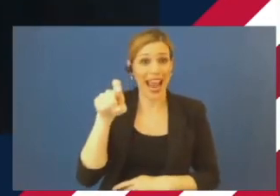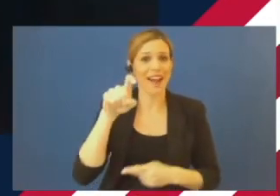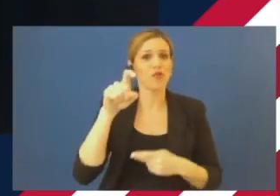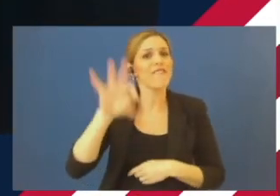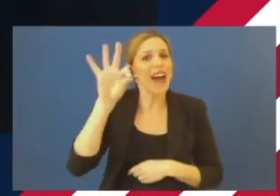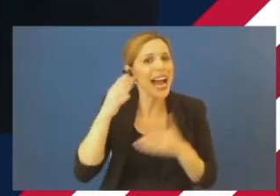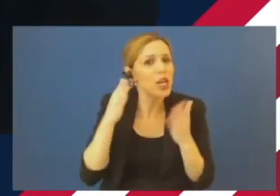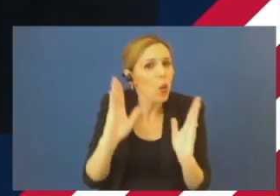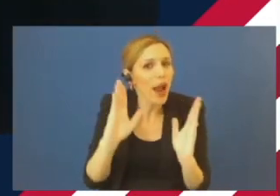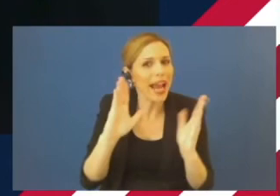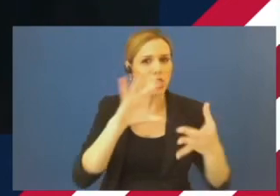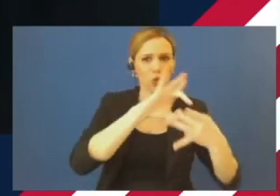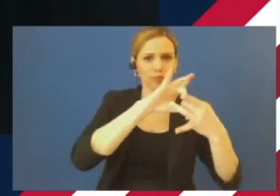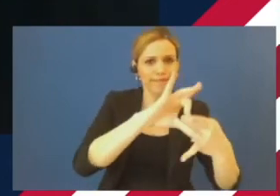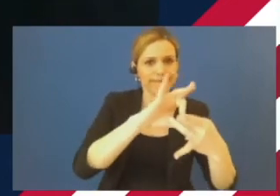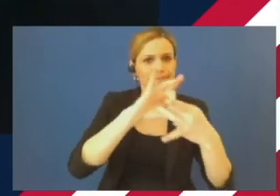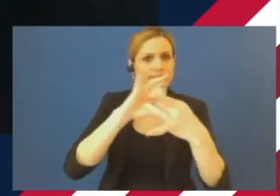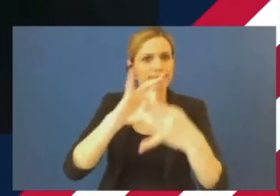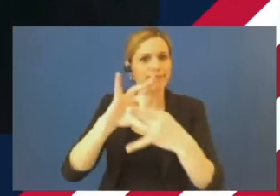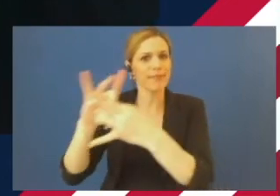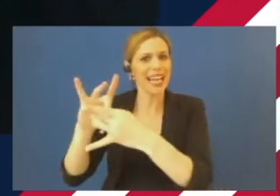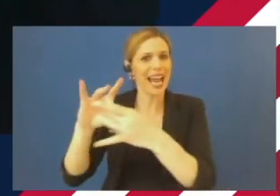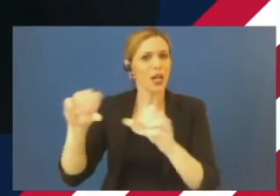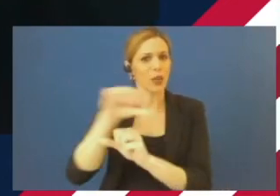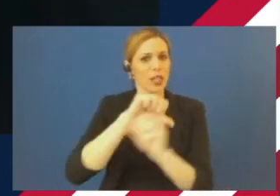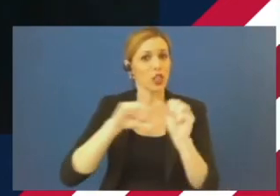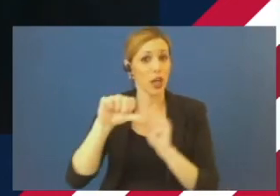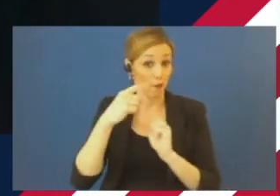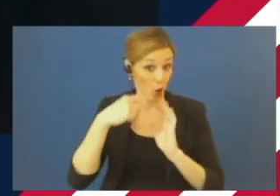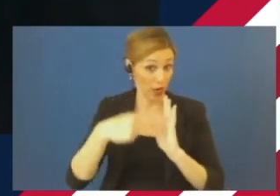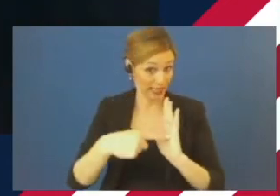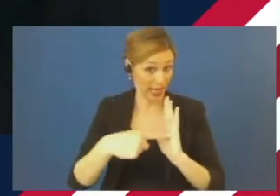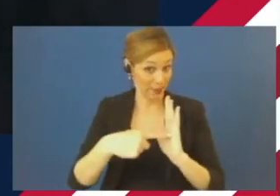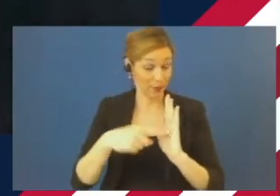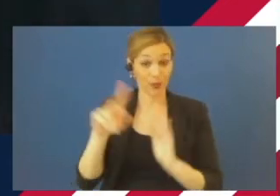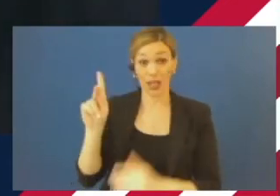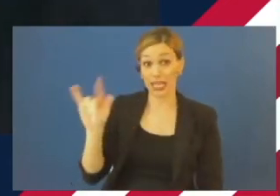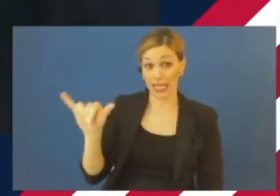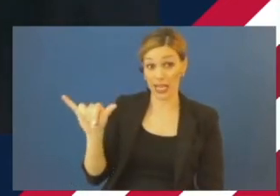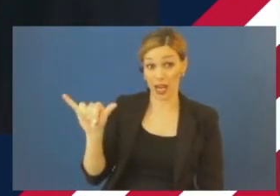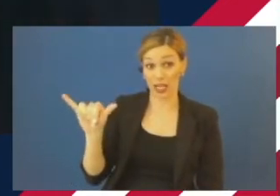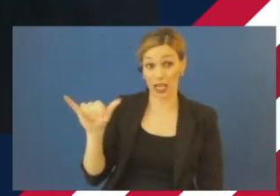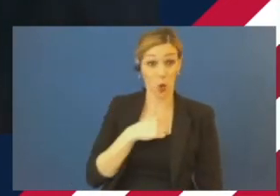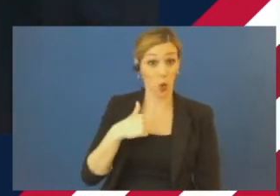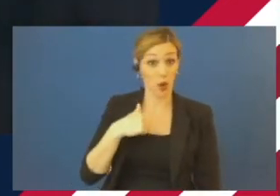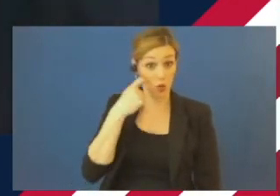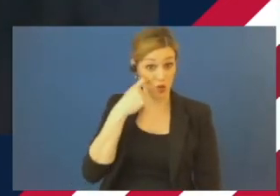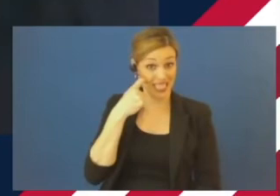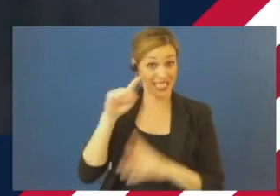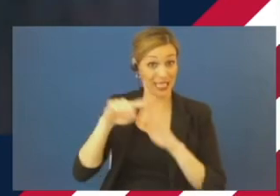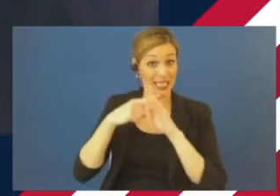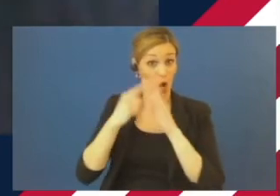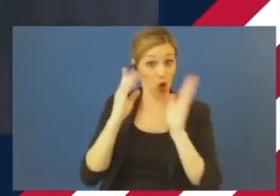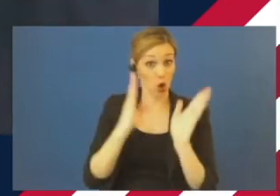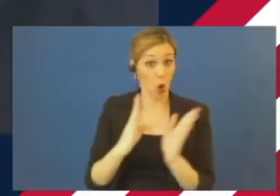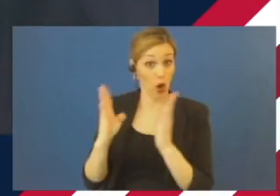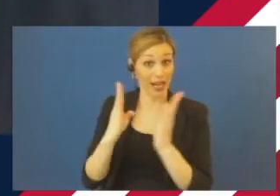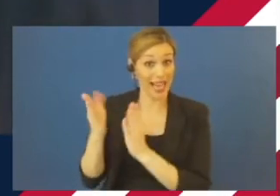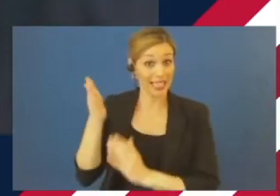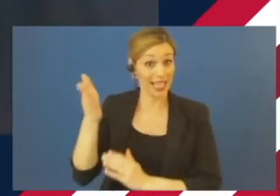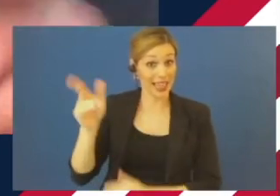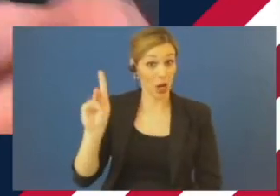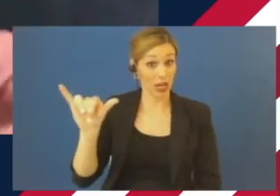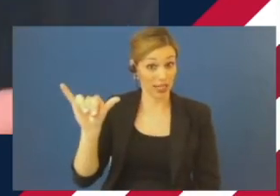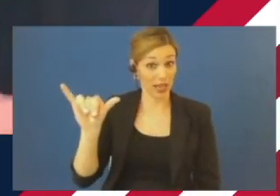what I mean by that. A very recent example is in Kentucky. We started organizing in Kentucky. And up in the hills of Kentucky,